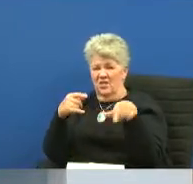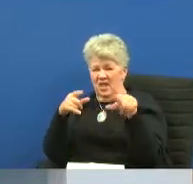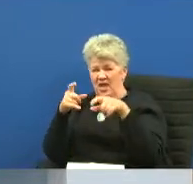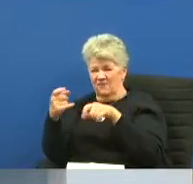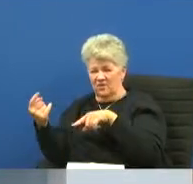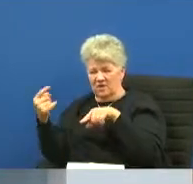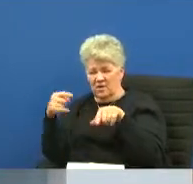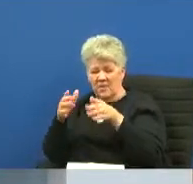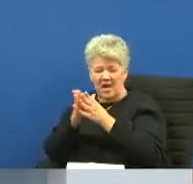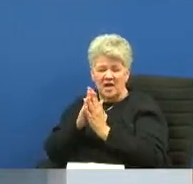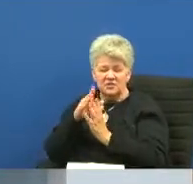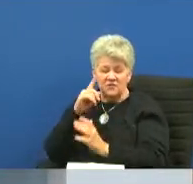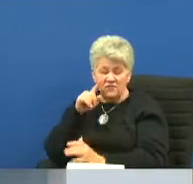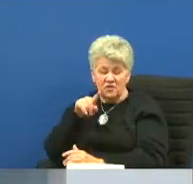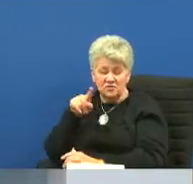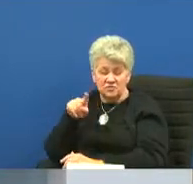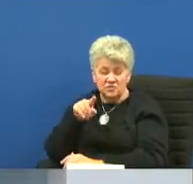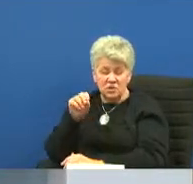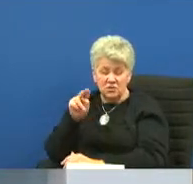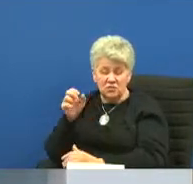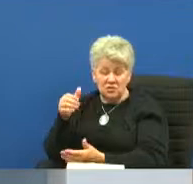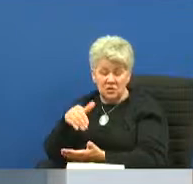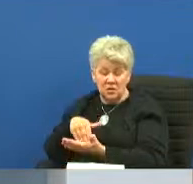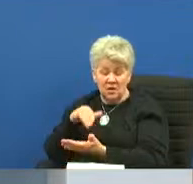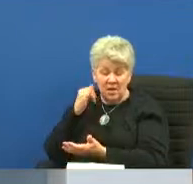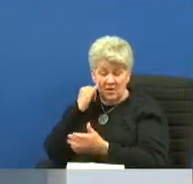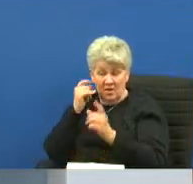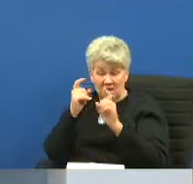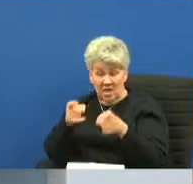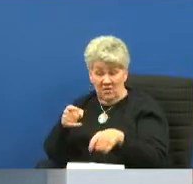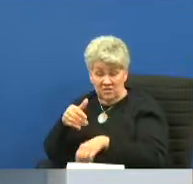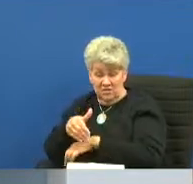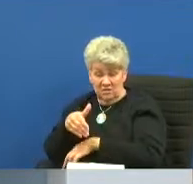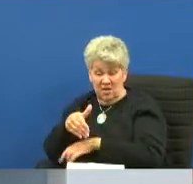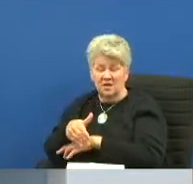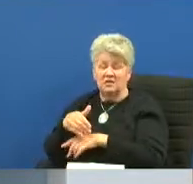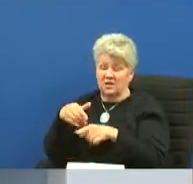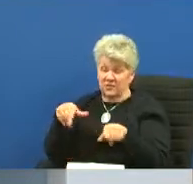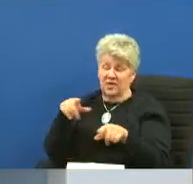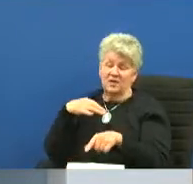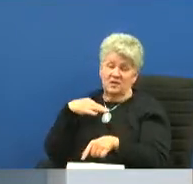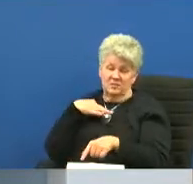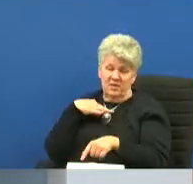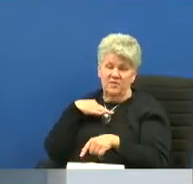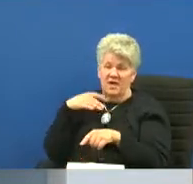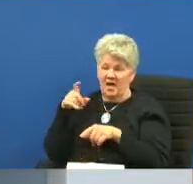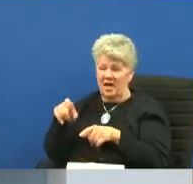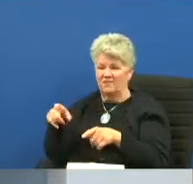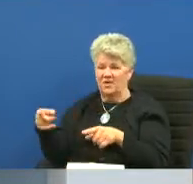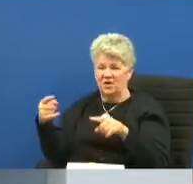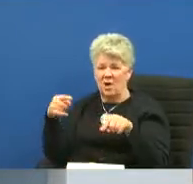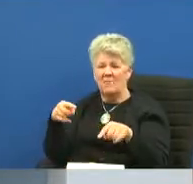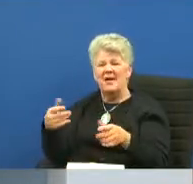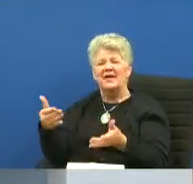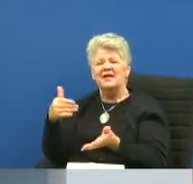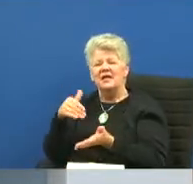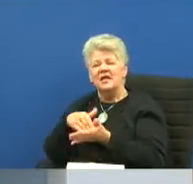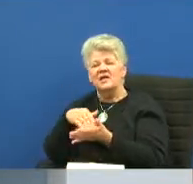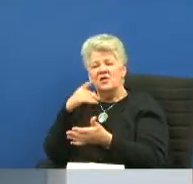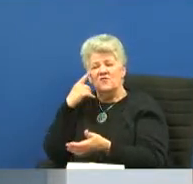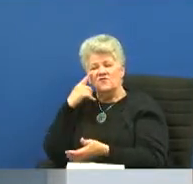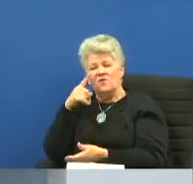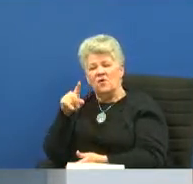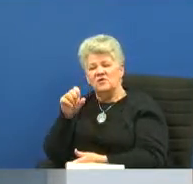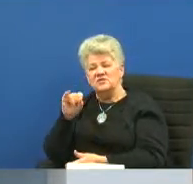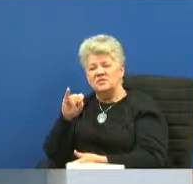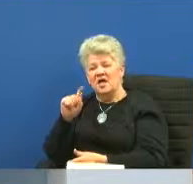for a rezoning. If this rezoning was granted tonight, the applicant would be required to come back before the planning commission for a site plan